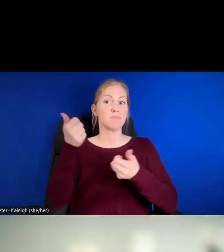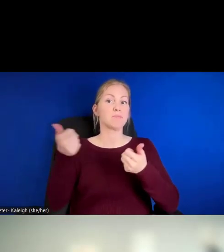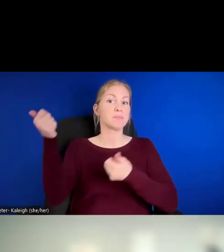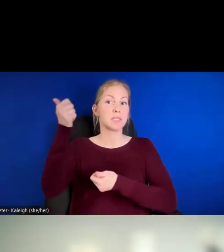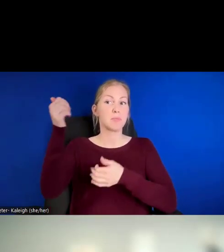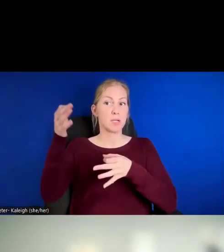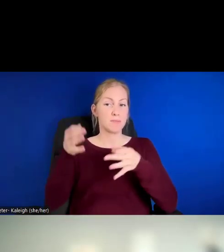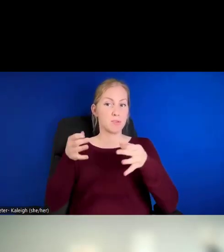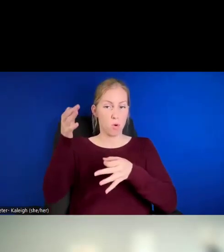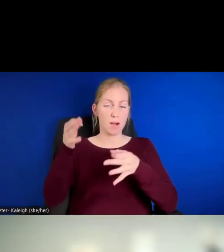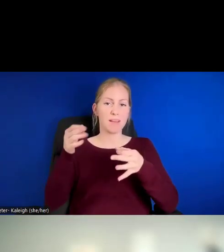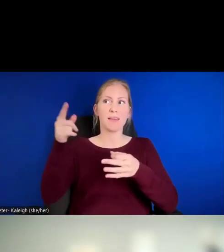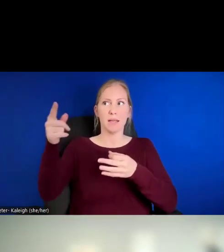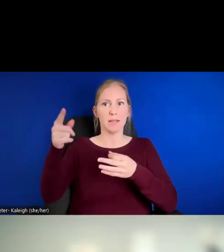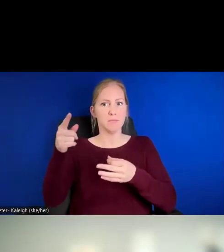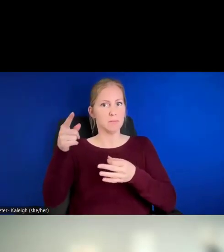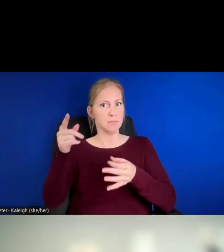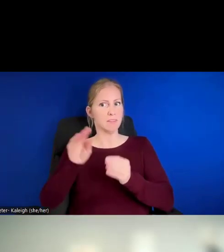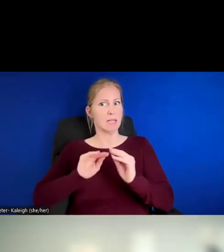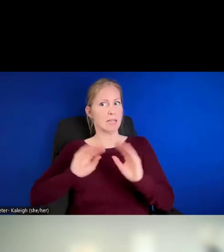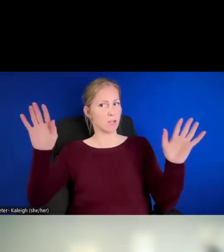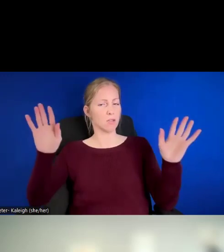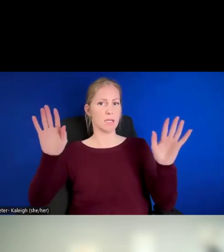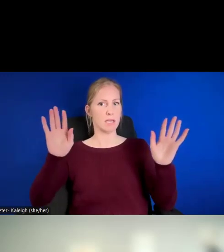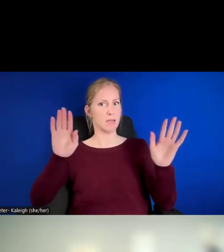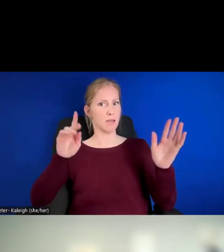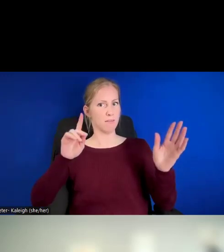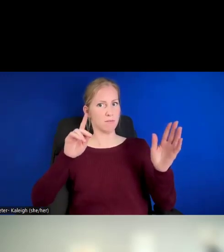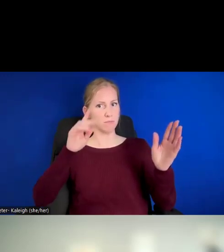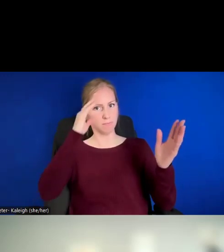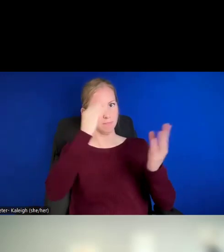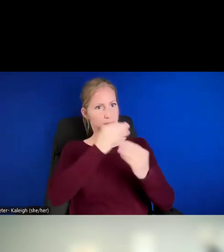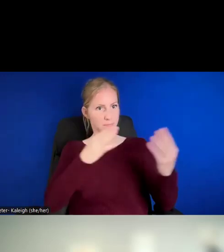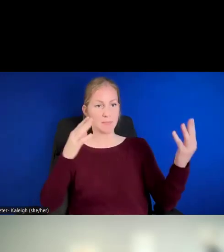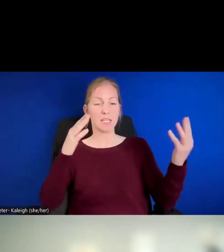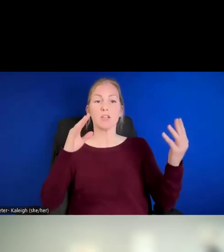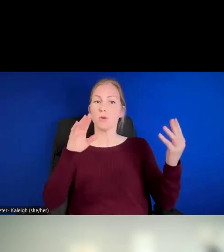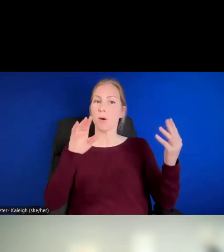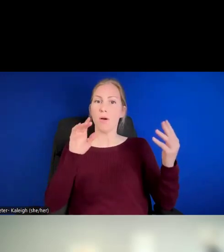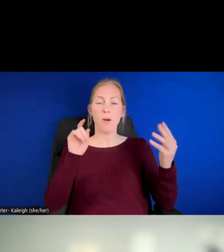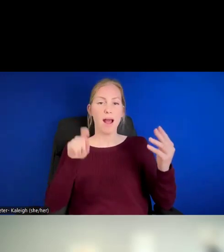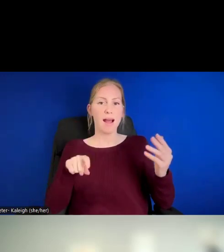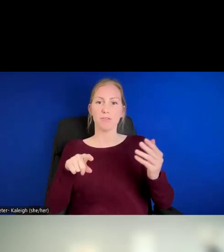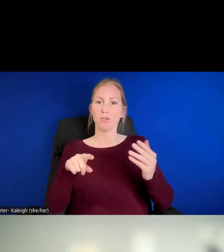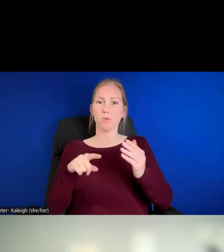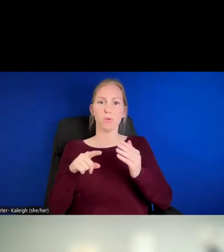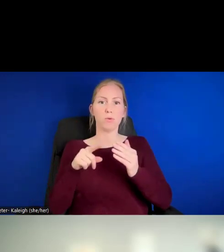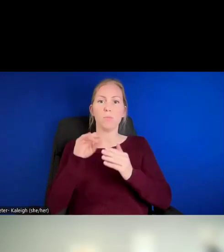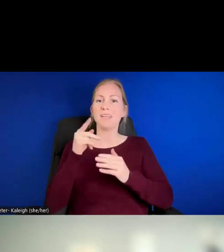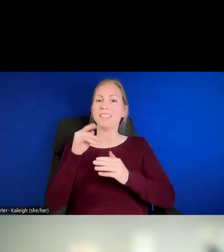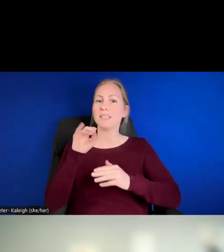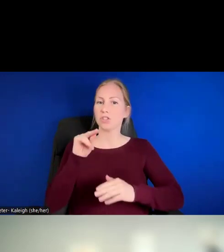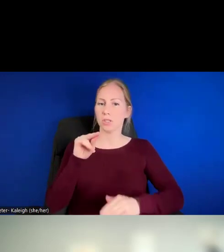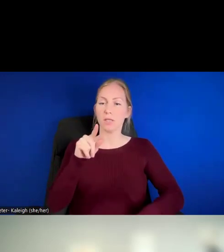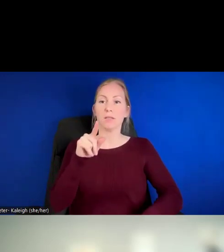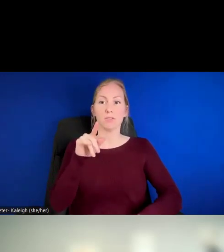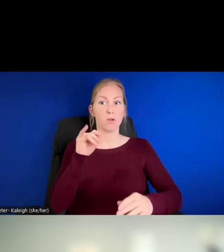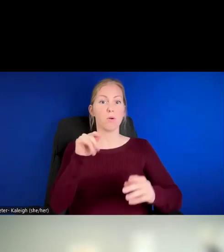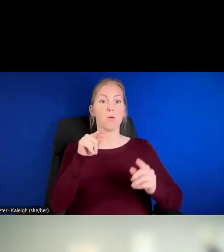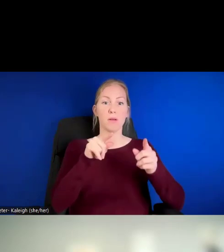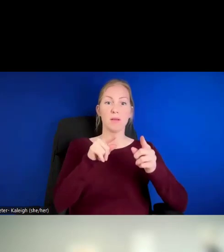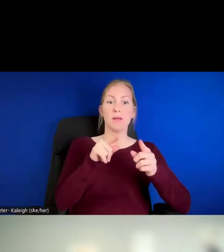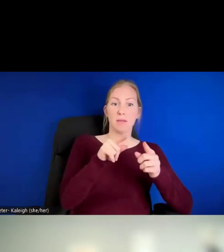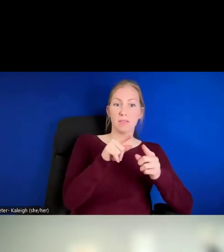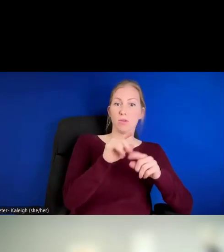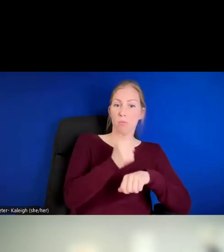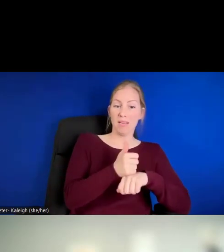to petition if you plan to, based on the irreversible deterioration